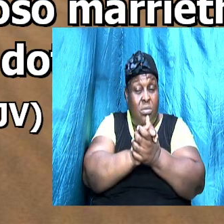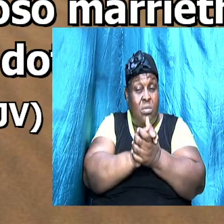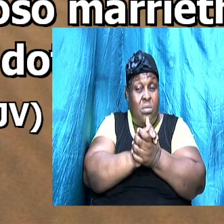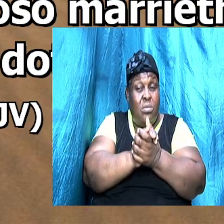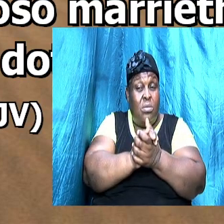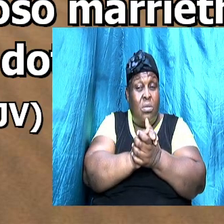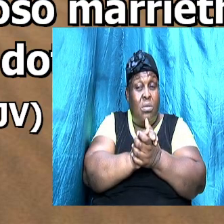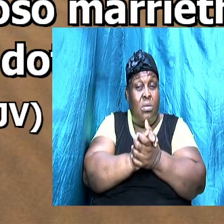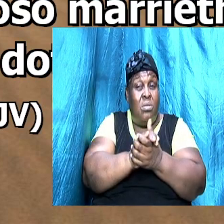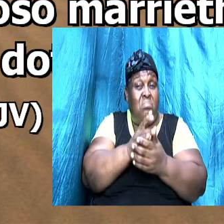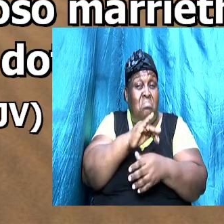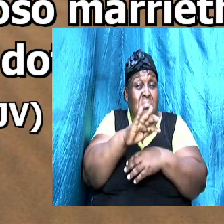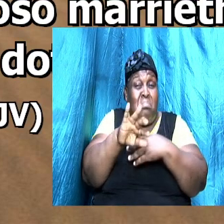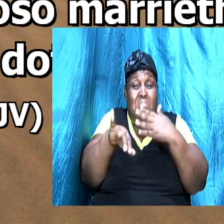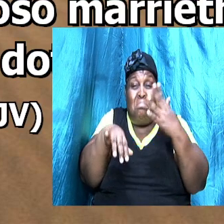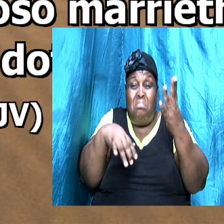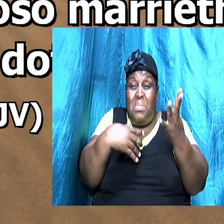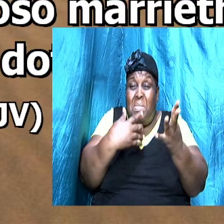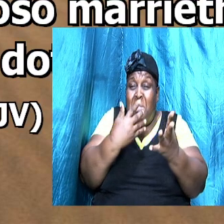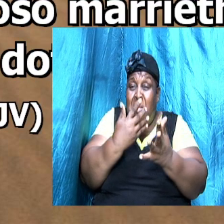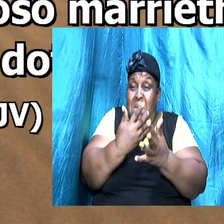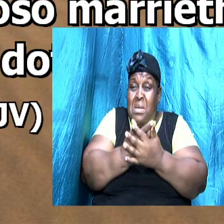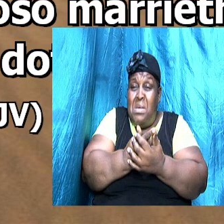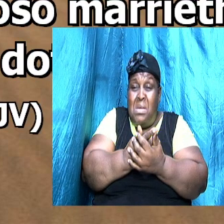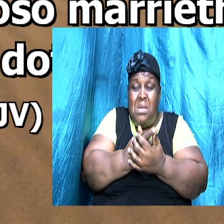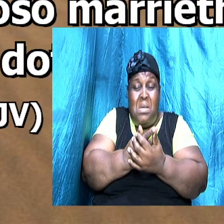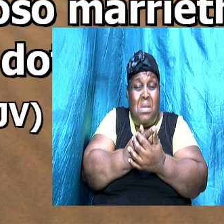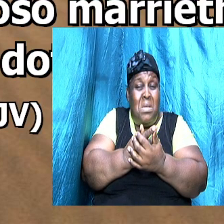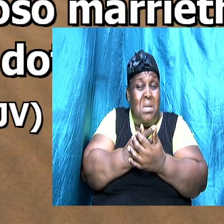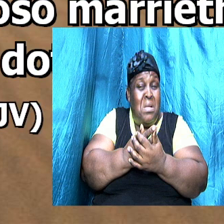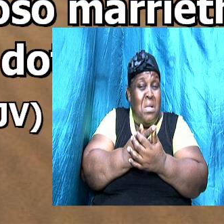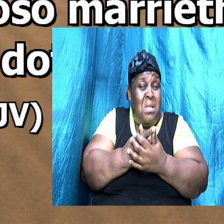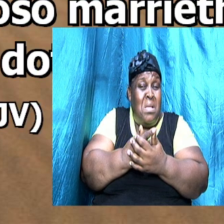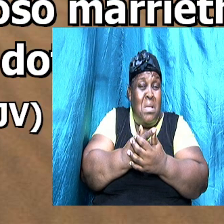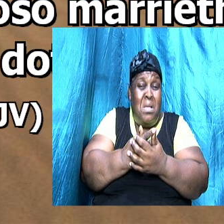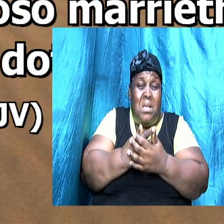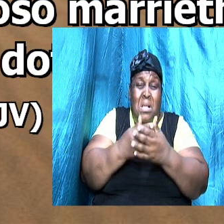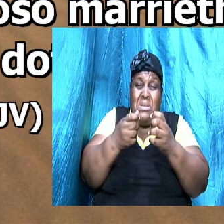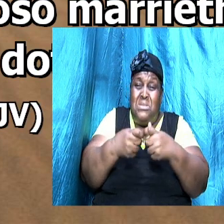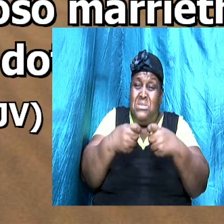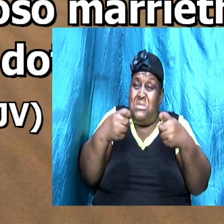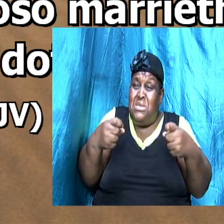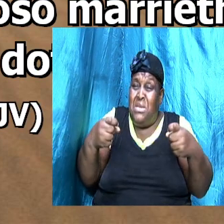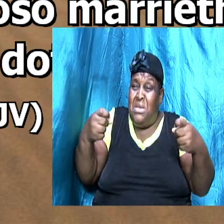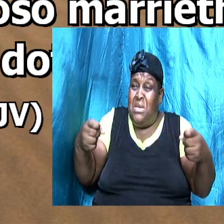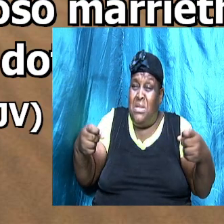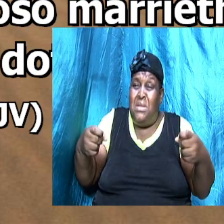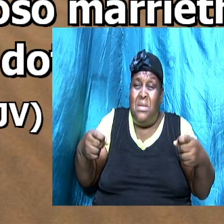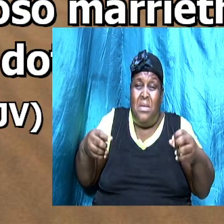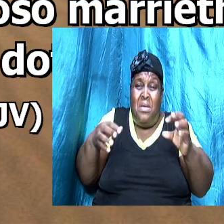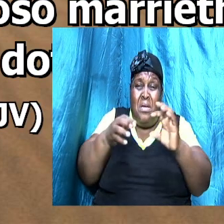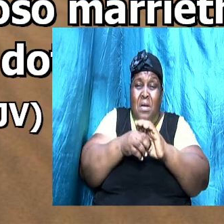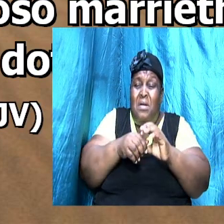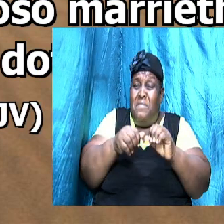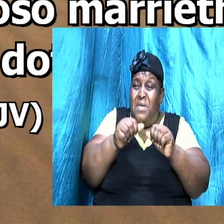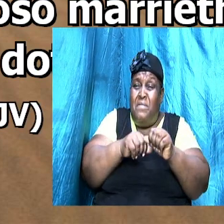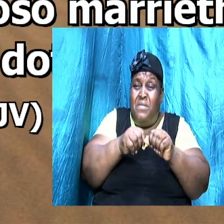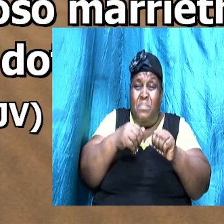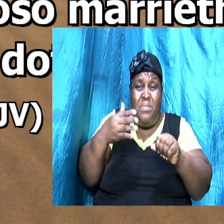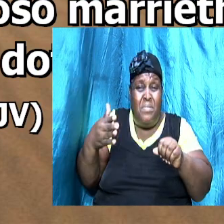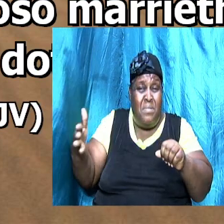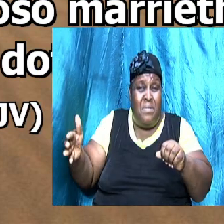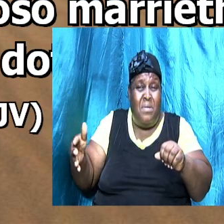all the baggage of those other persons you are going to have carrying with you. But we're not discussing that this evening. But the